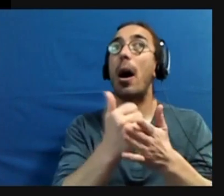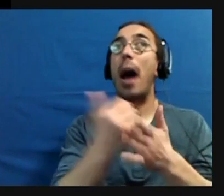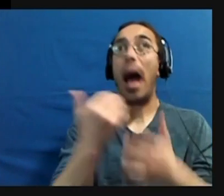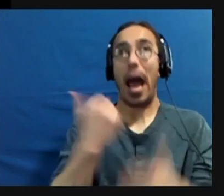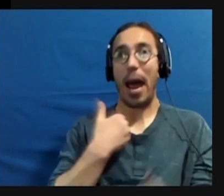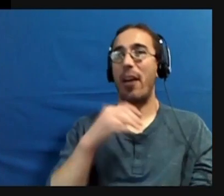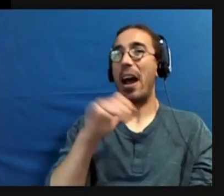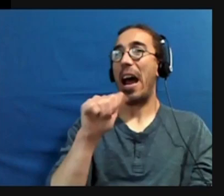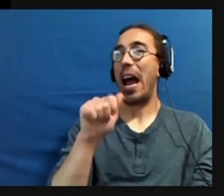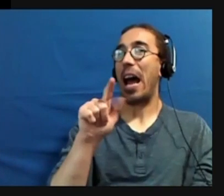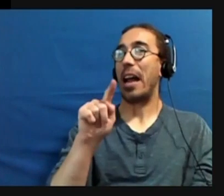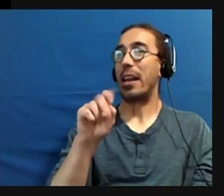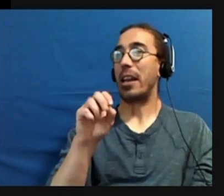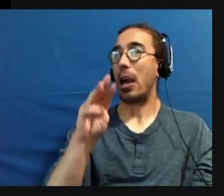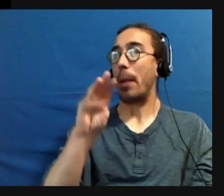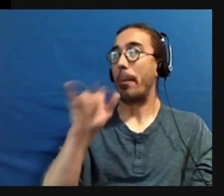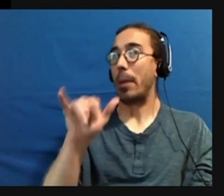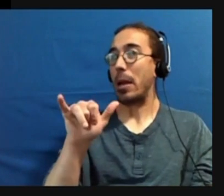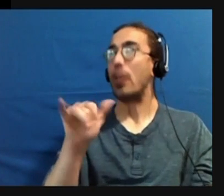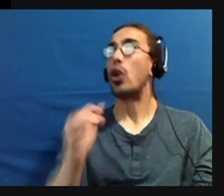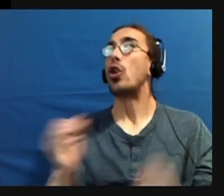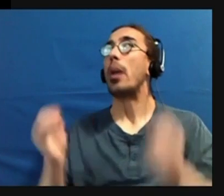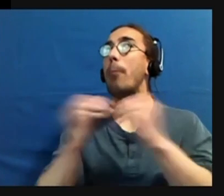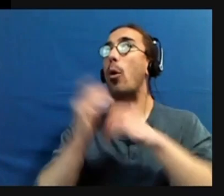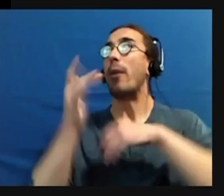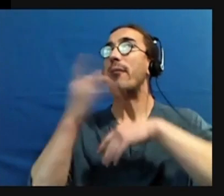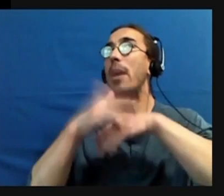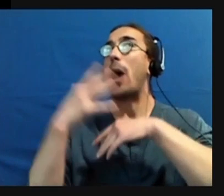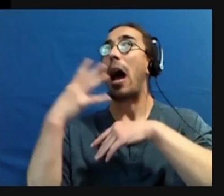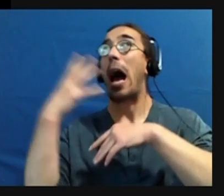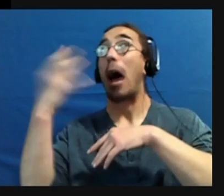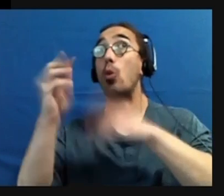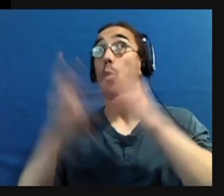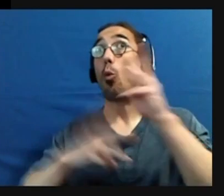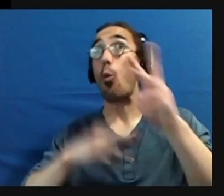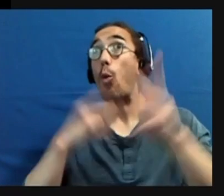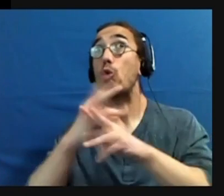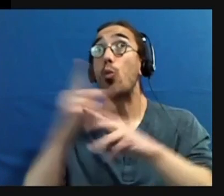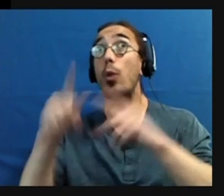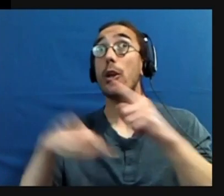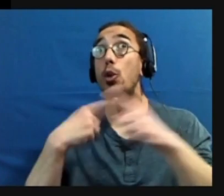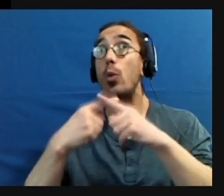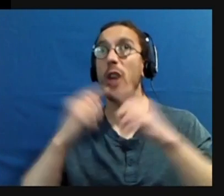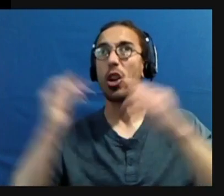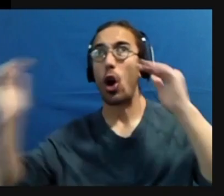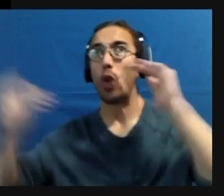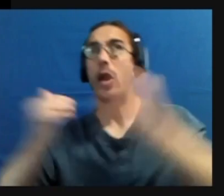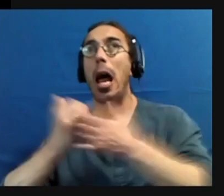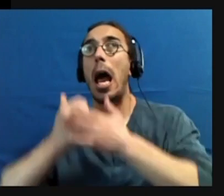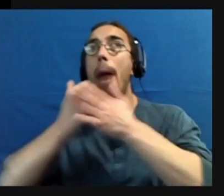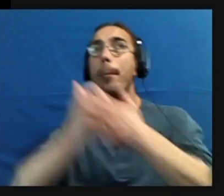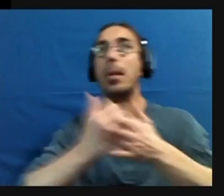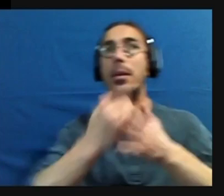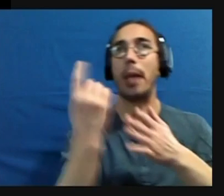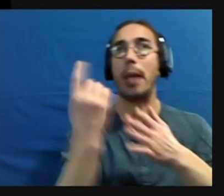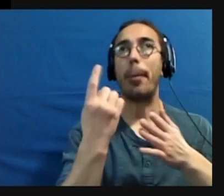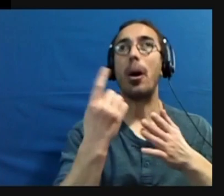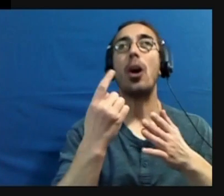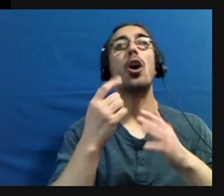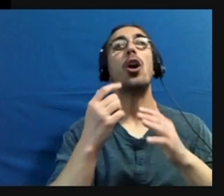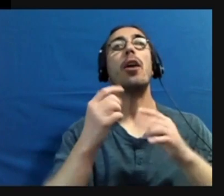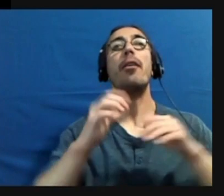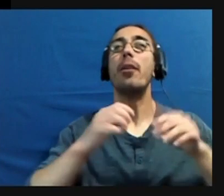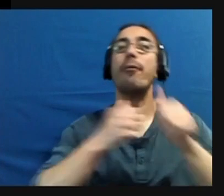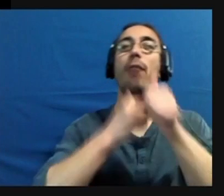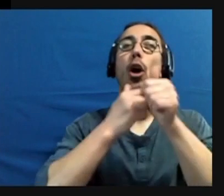that there's a lot more out there in adulthood that has to do with helping somebody do their ADLs